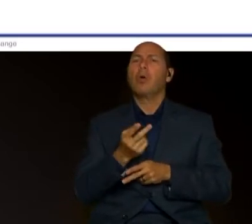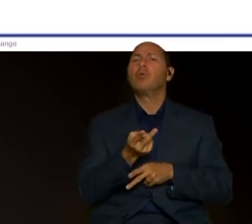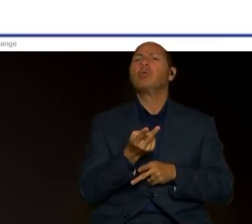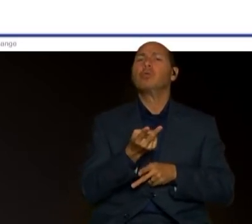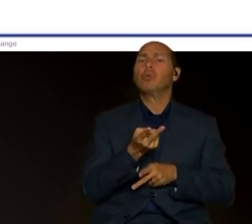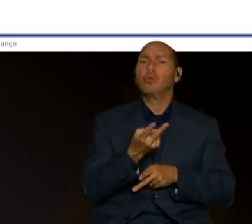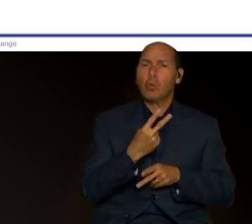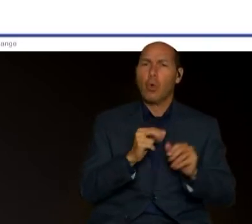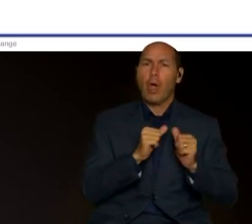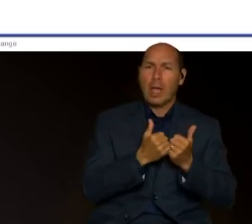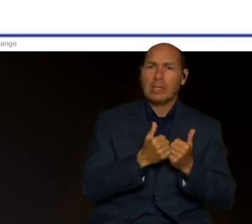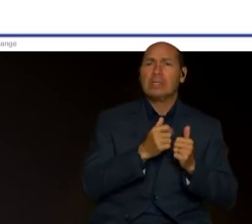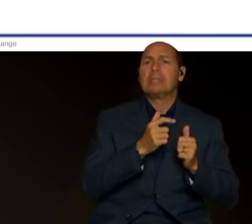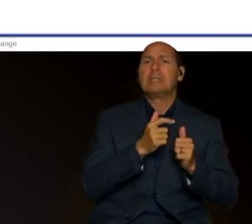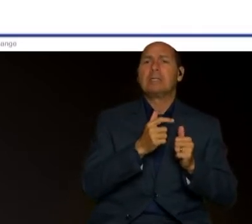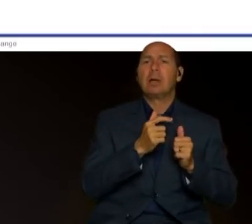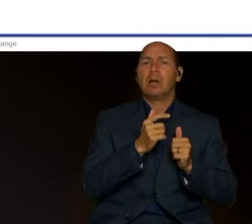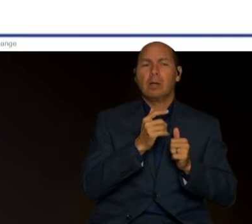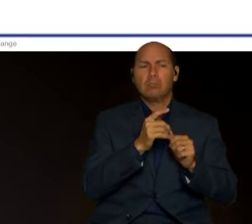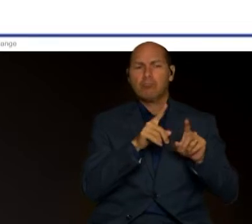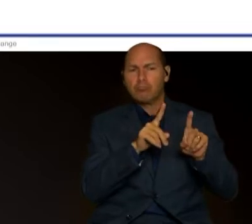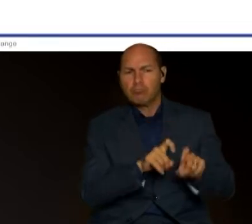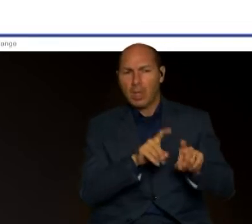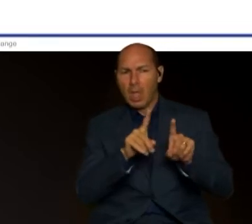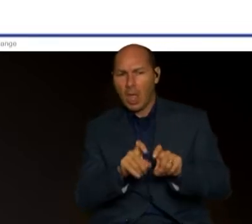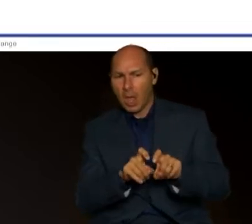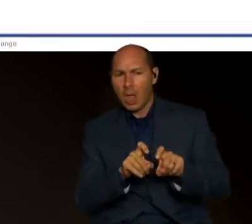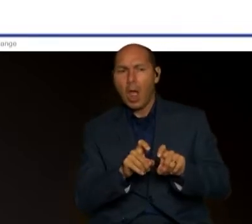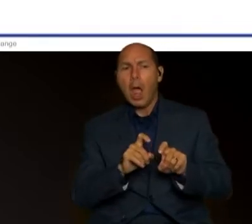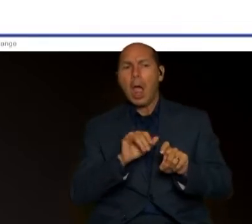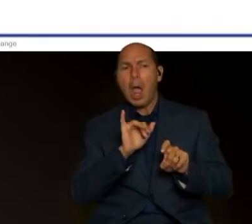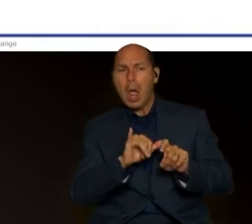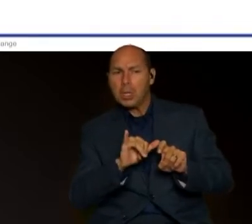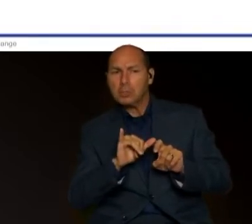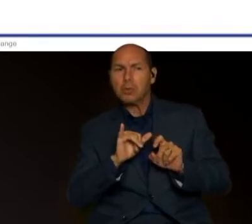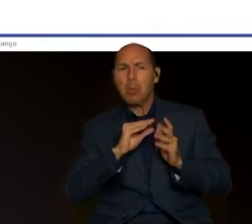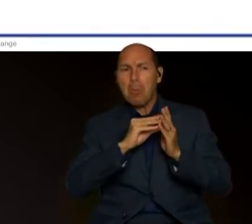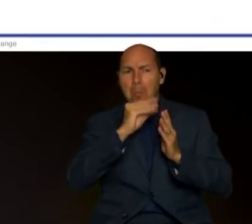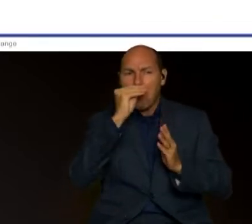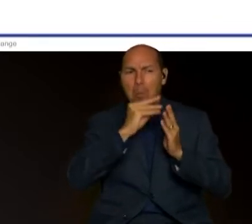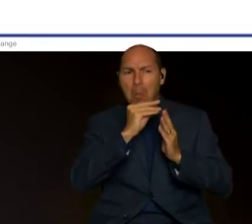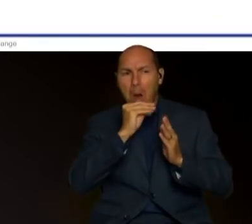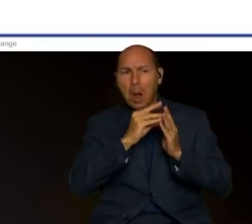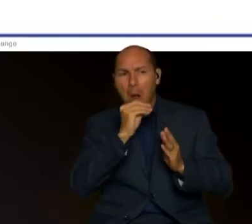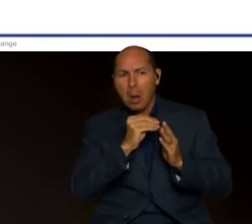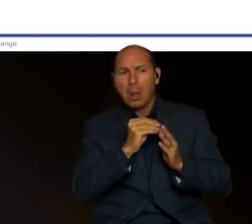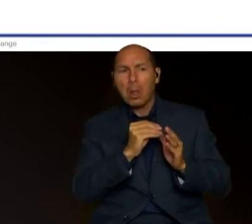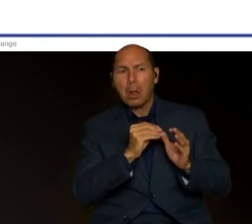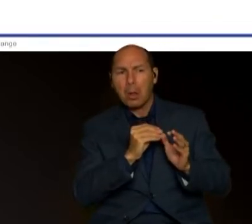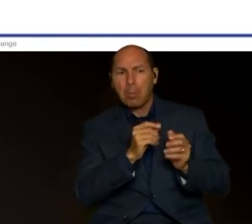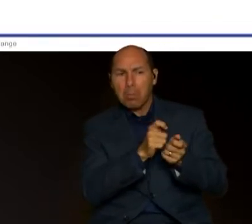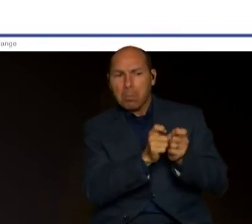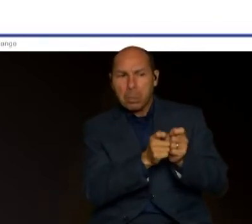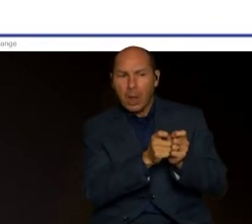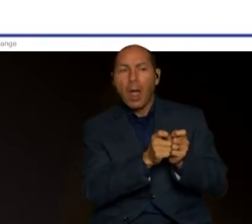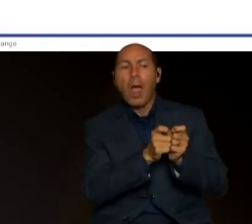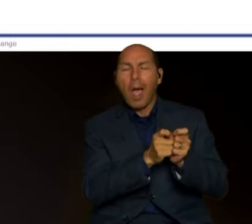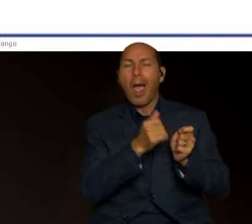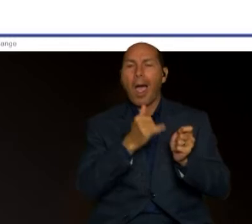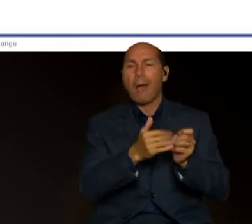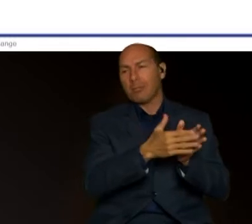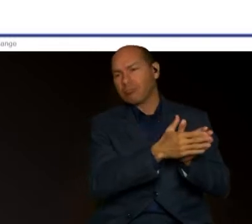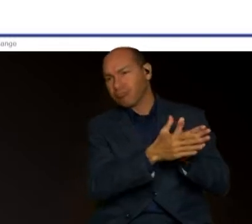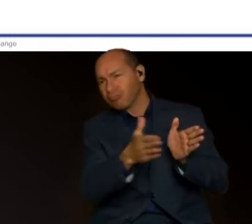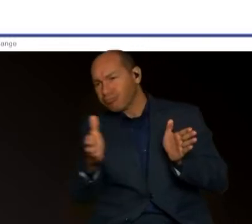agencies as a pilot plan. And then based on what we learned from that implementation, then we can expand that throughout the rest of the government. So